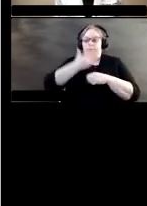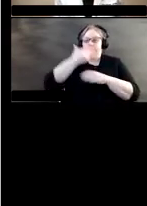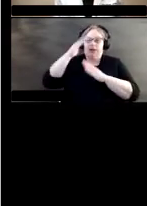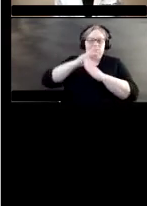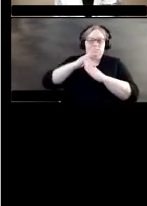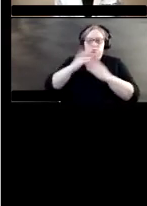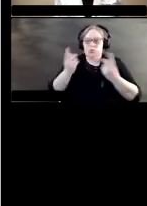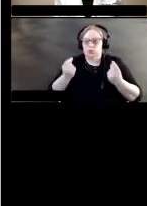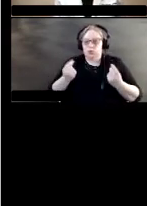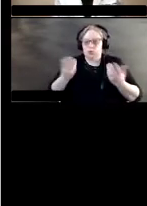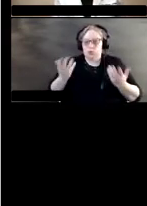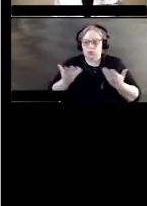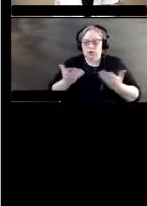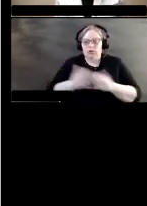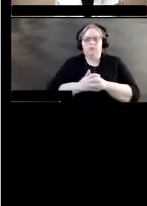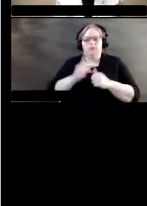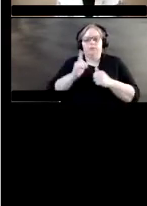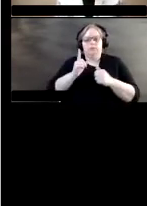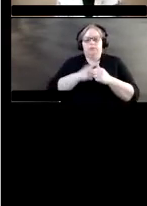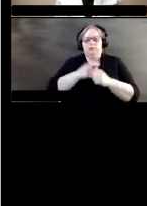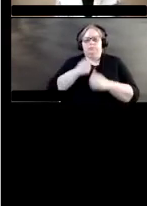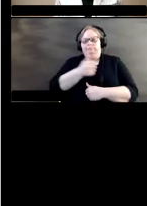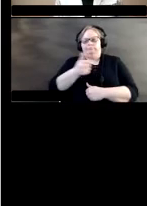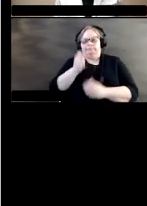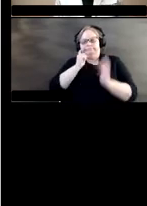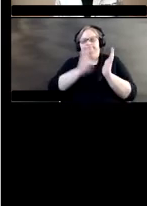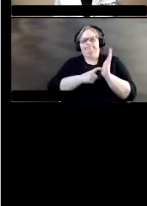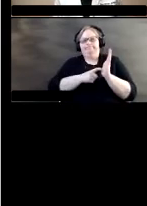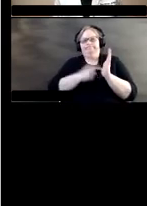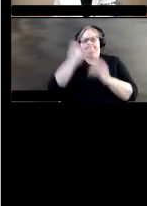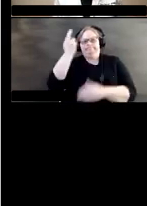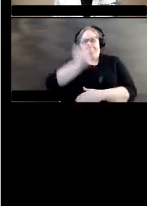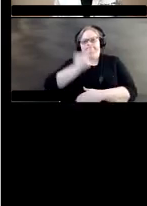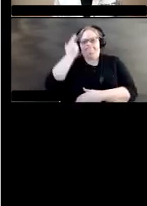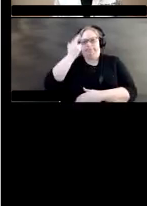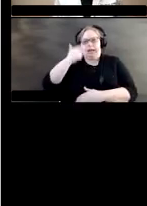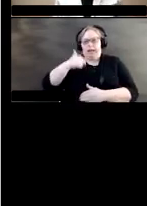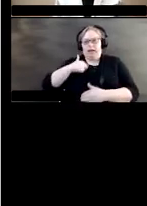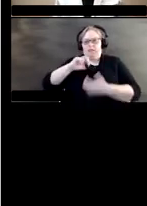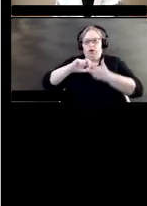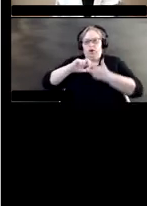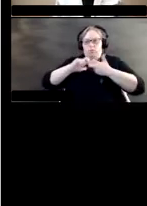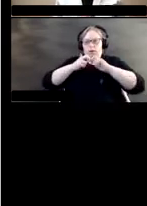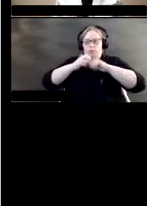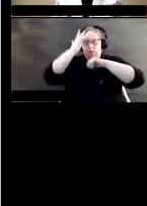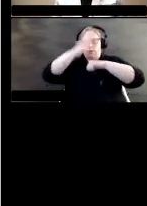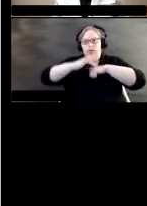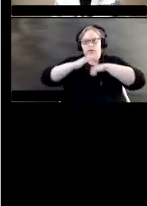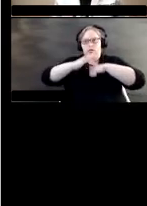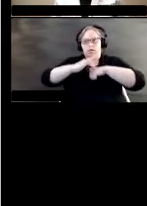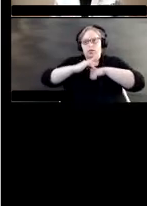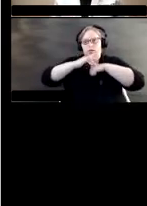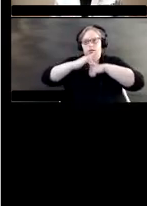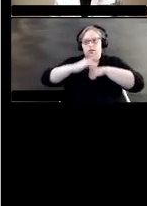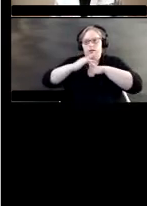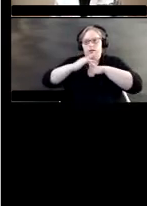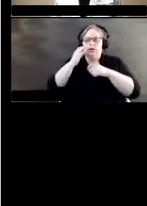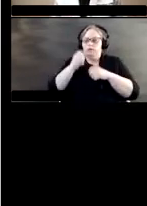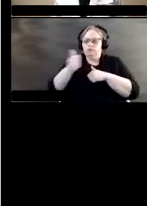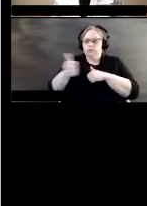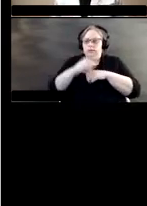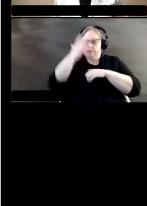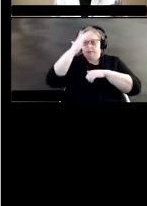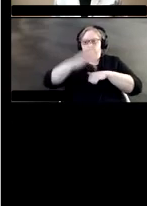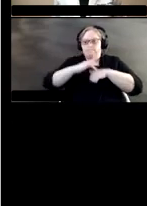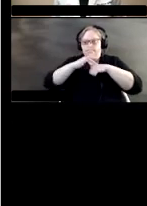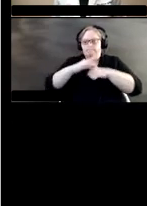can do is first just identify that you're either stewing on a problem. So if you tend to ruminate a lot, and maybe that's your